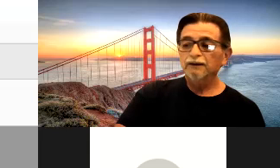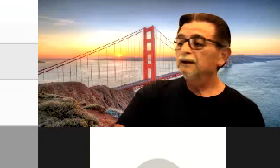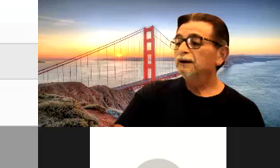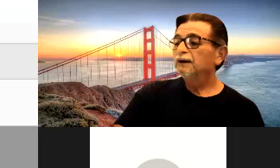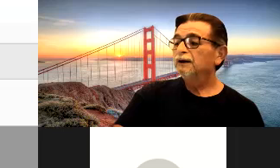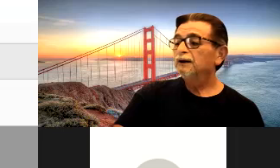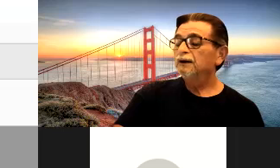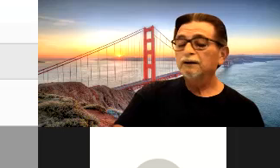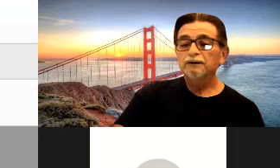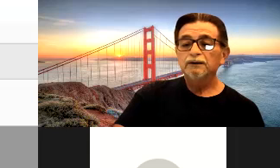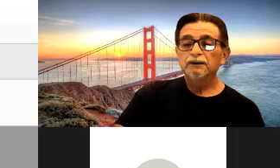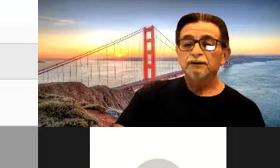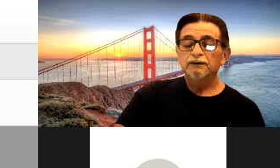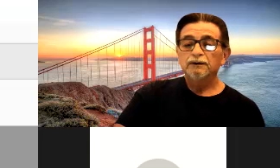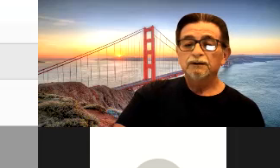Okay.